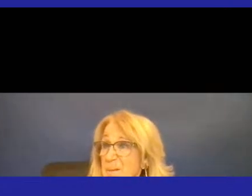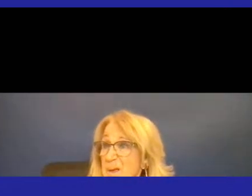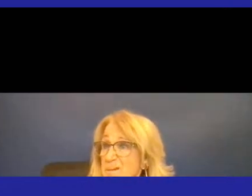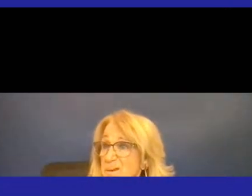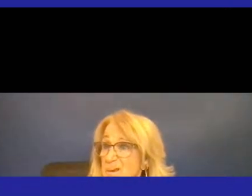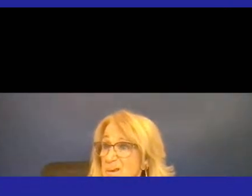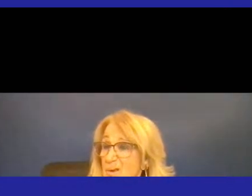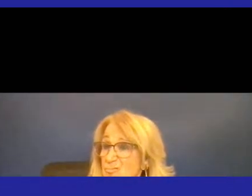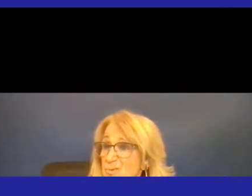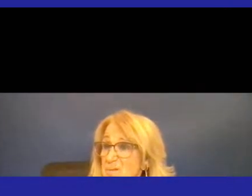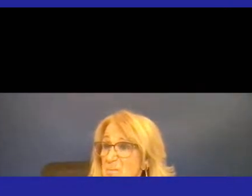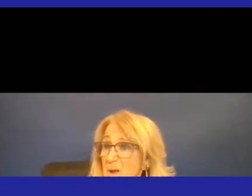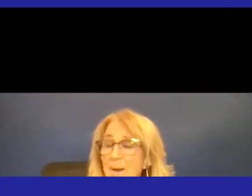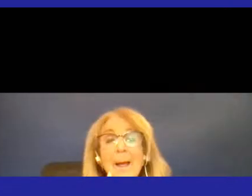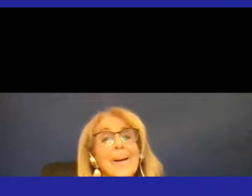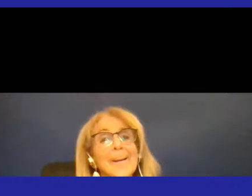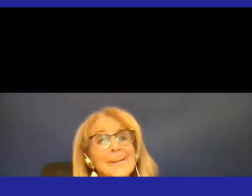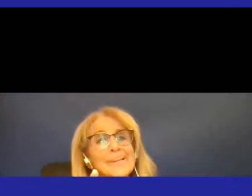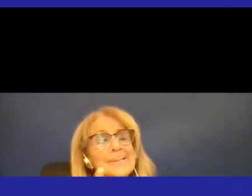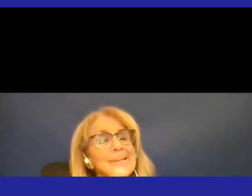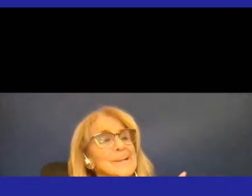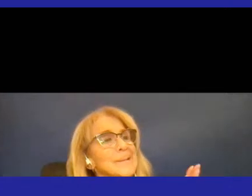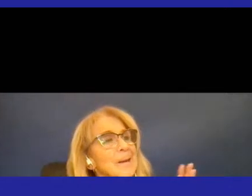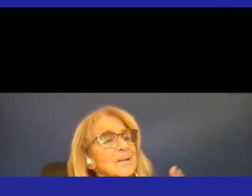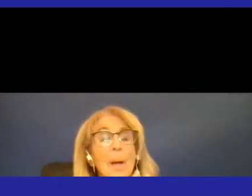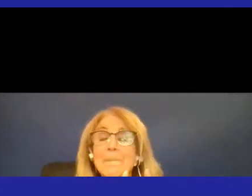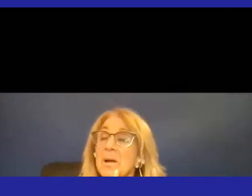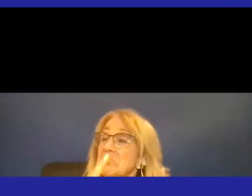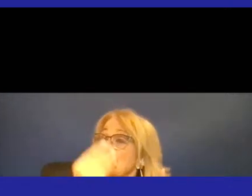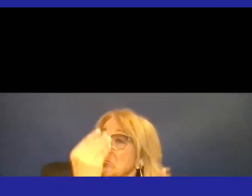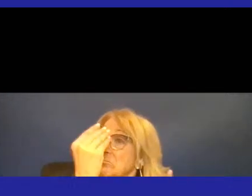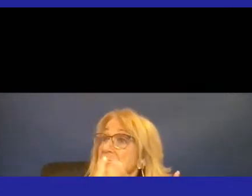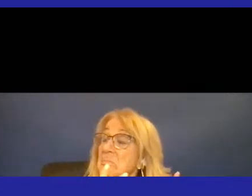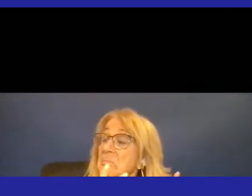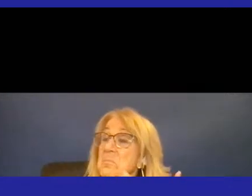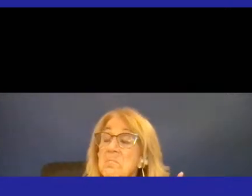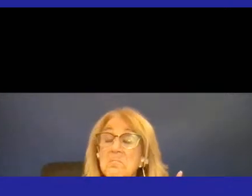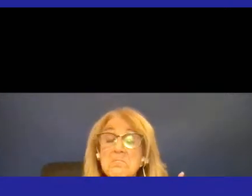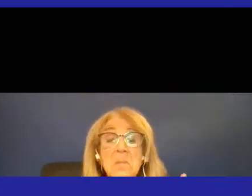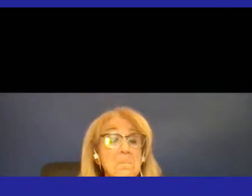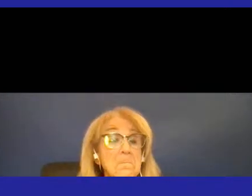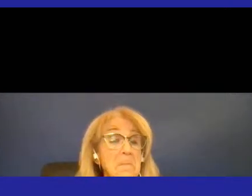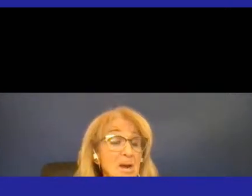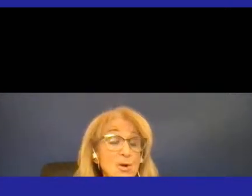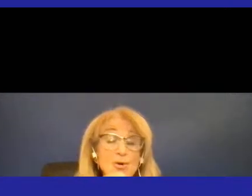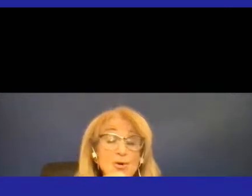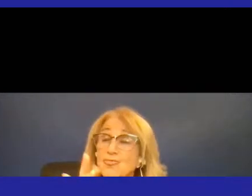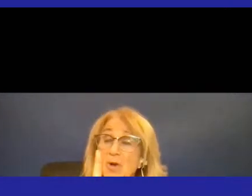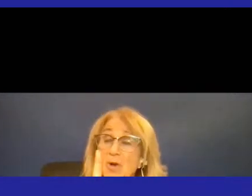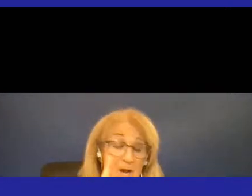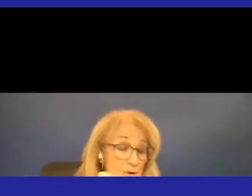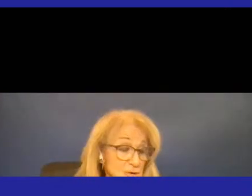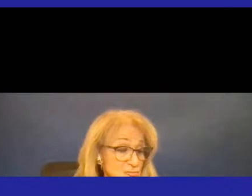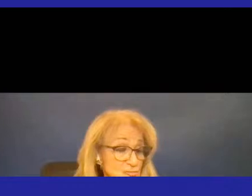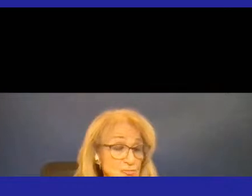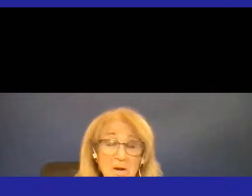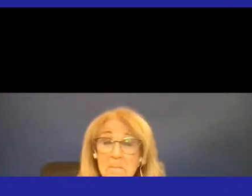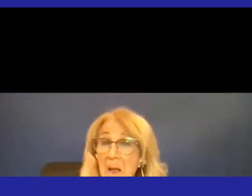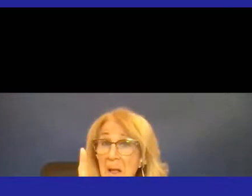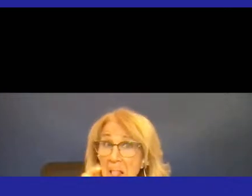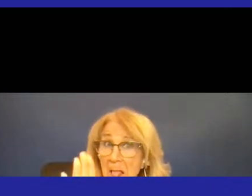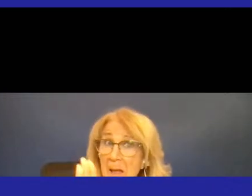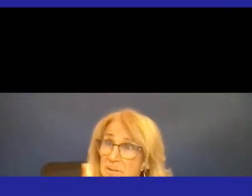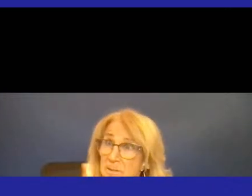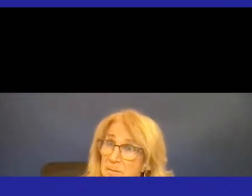know, getting your medical records and Yep. reading your labs are very meaningful things to